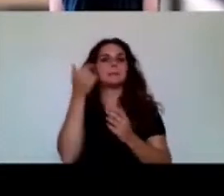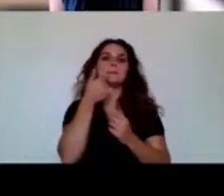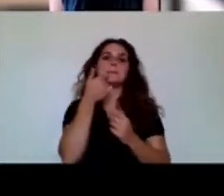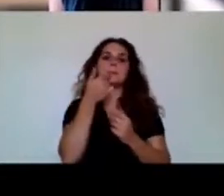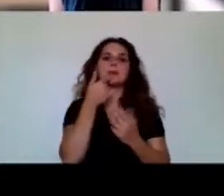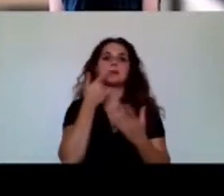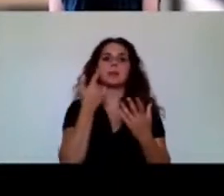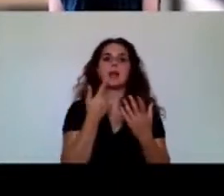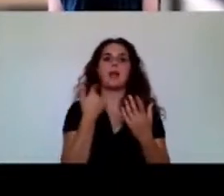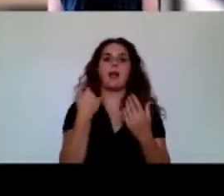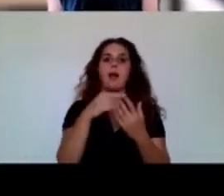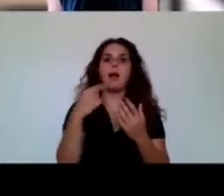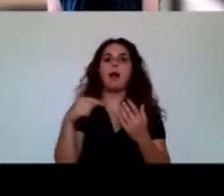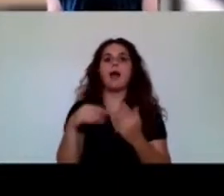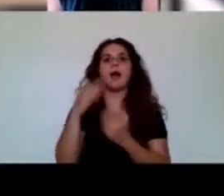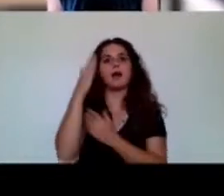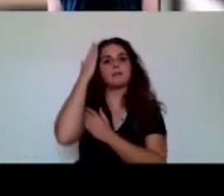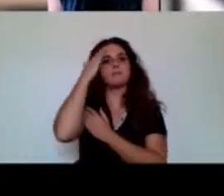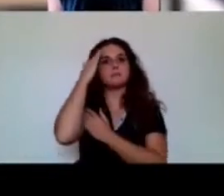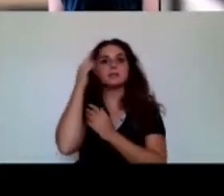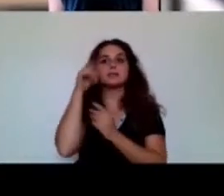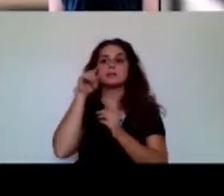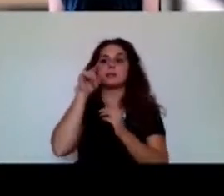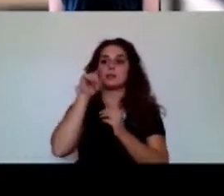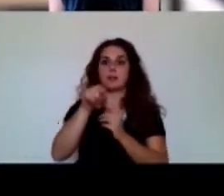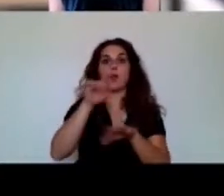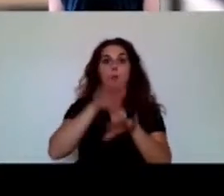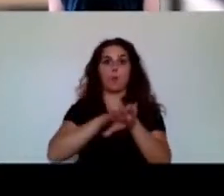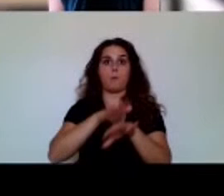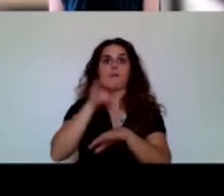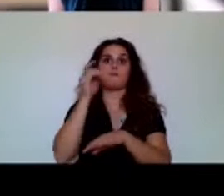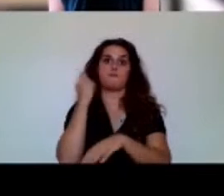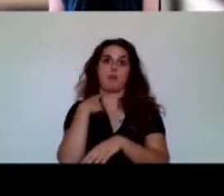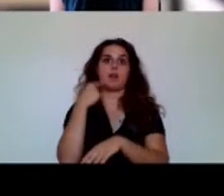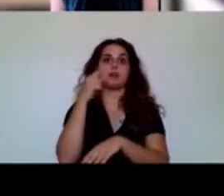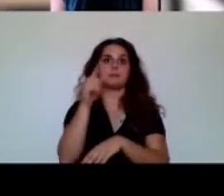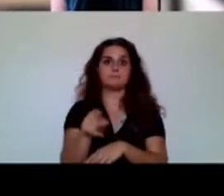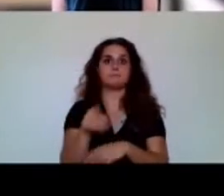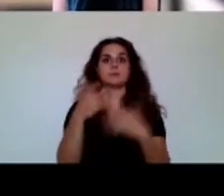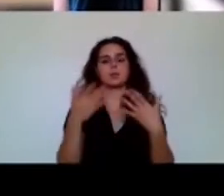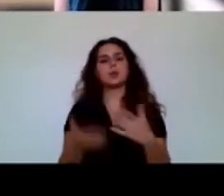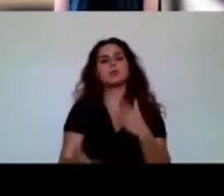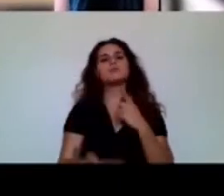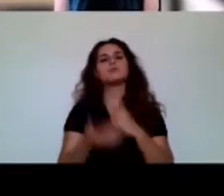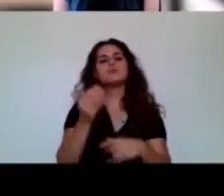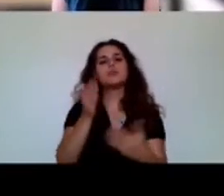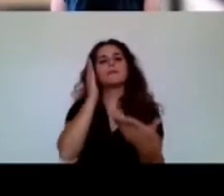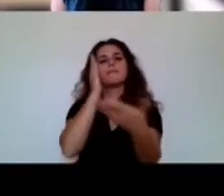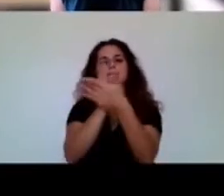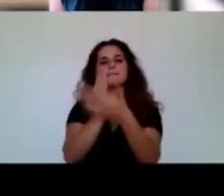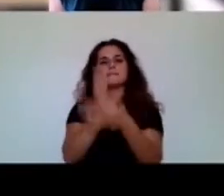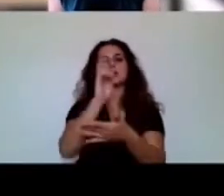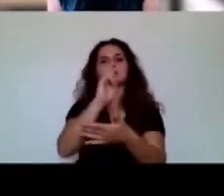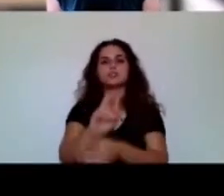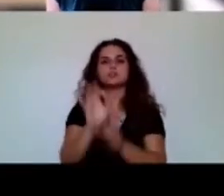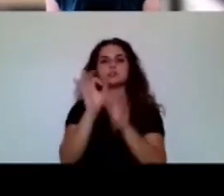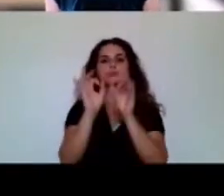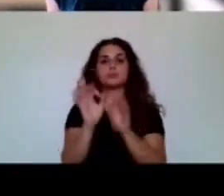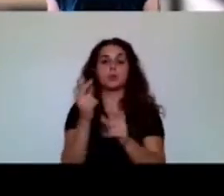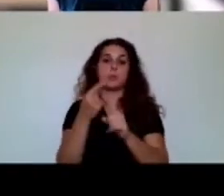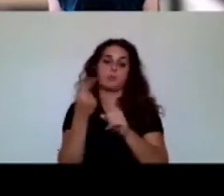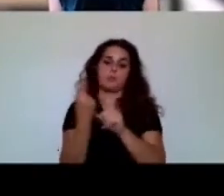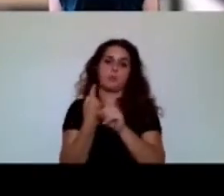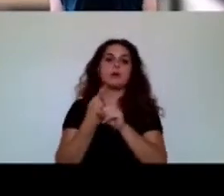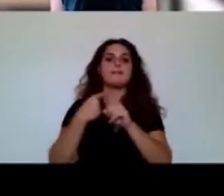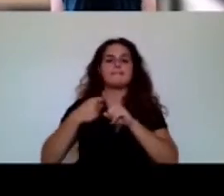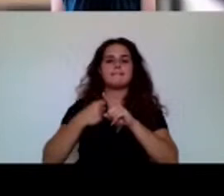their explicit aiming is causing them to miss the target. And now they can actually hit the target again. And one of the interesting things in